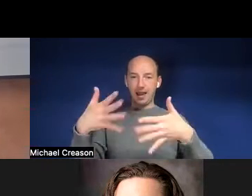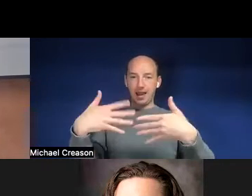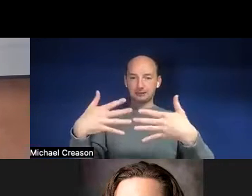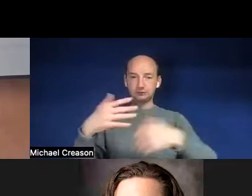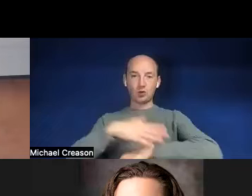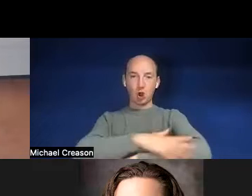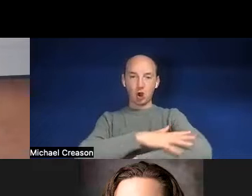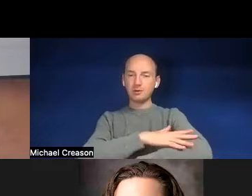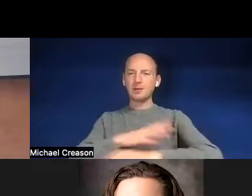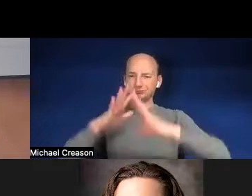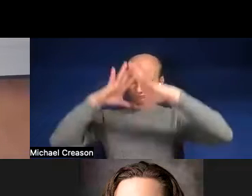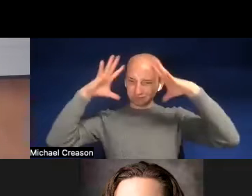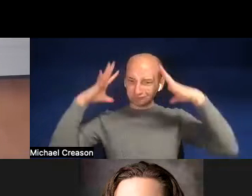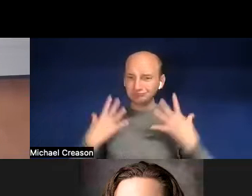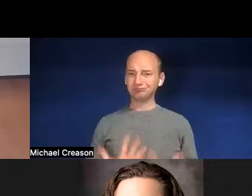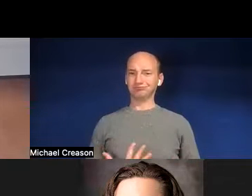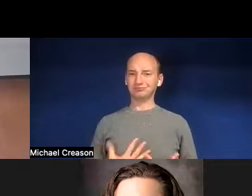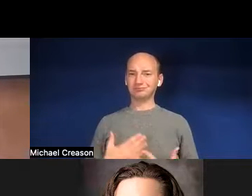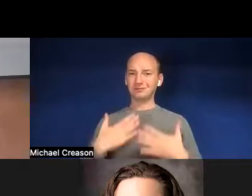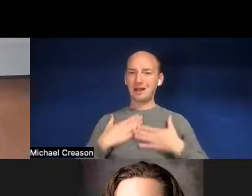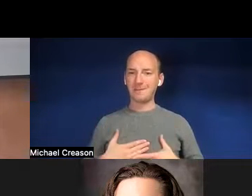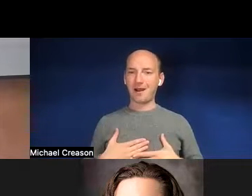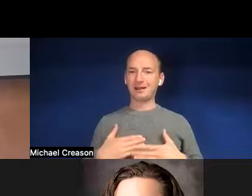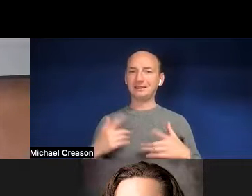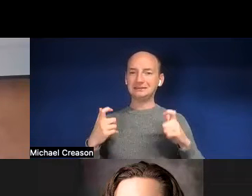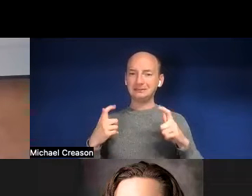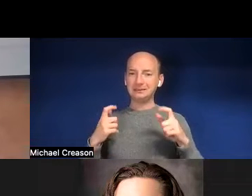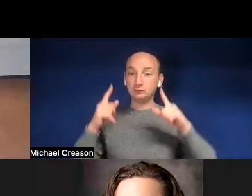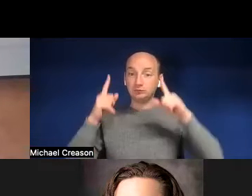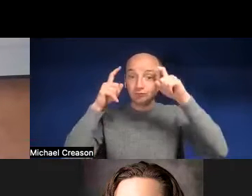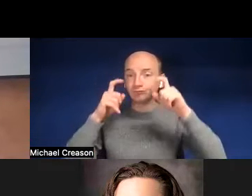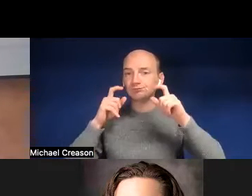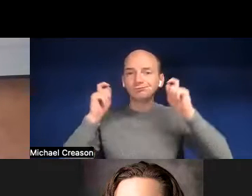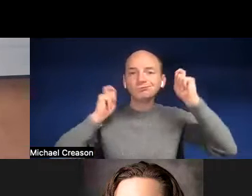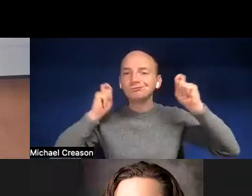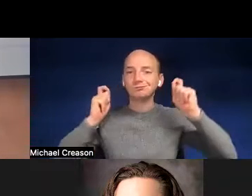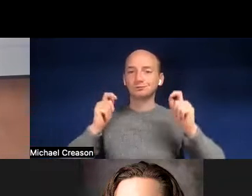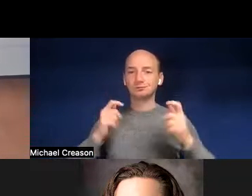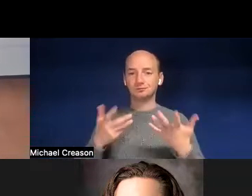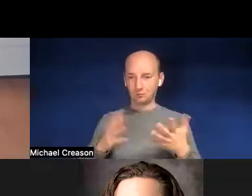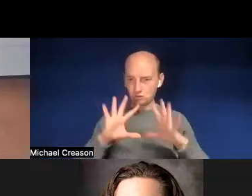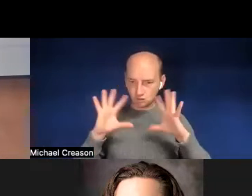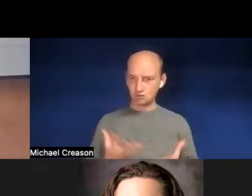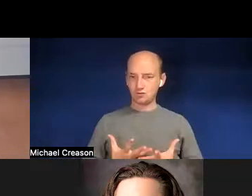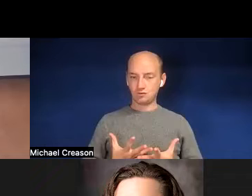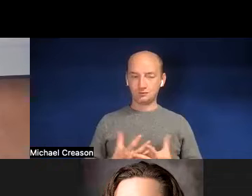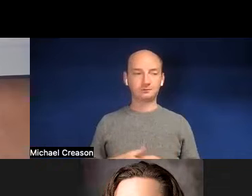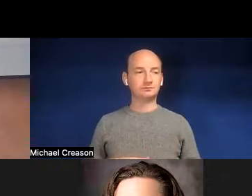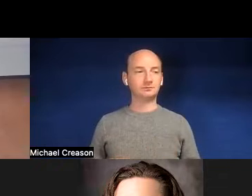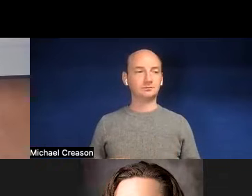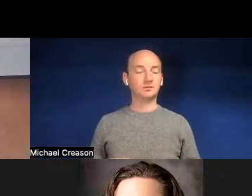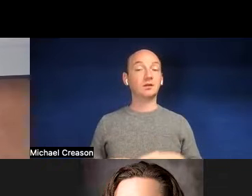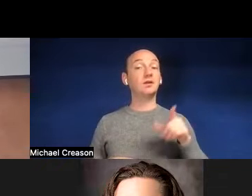arms, but every single point that the signal reflects off of. Because it's also reflecting off of